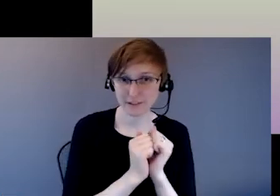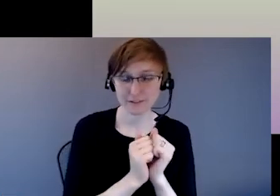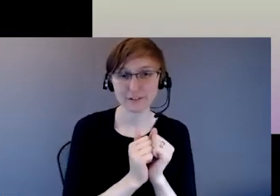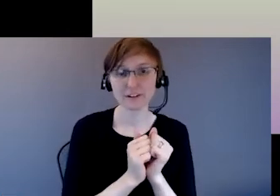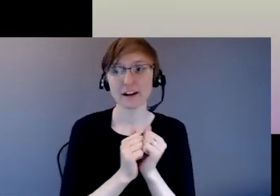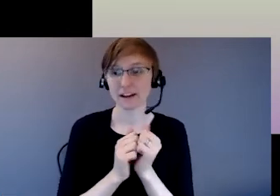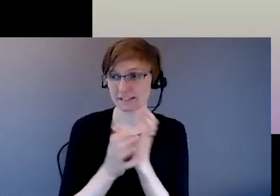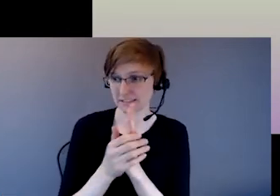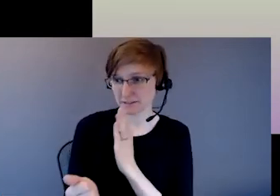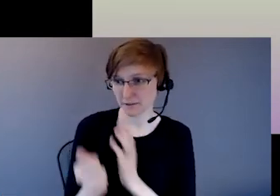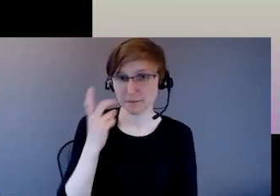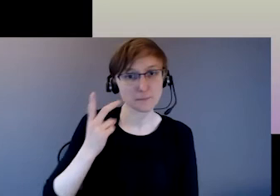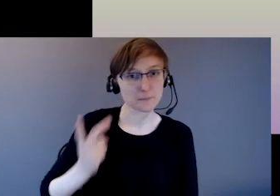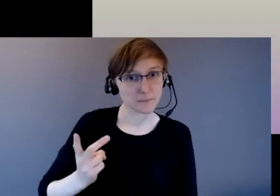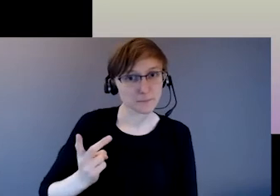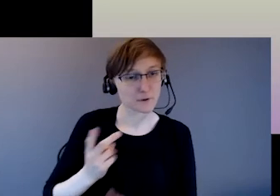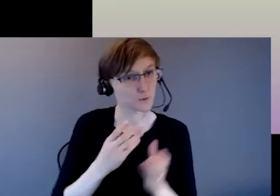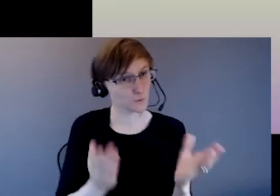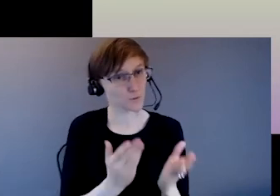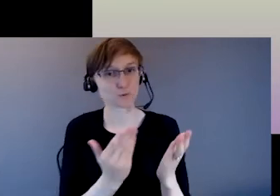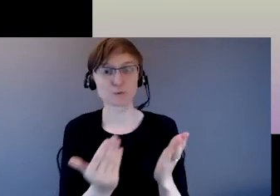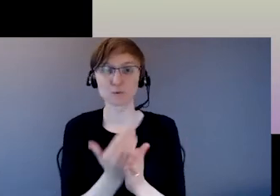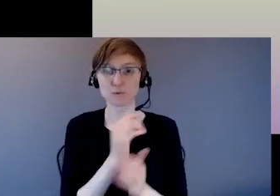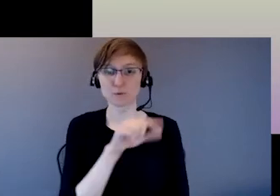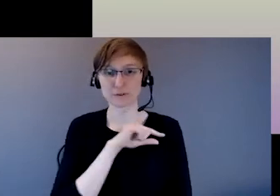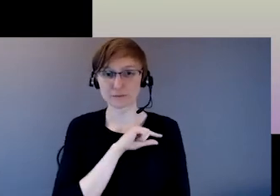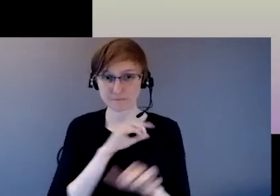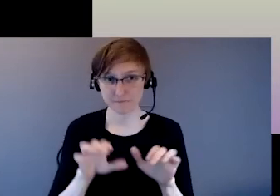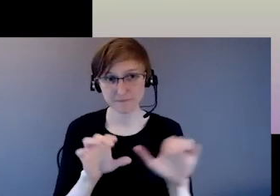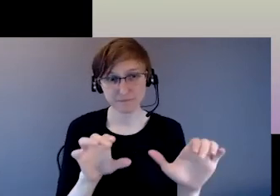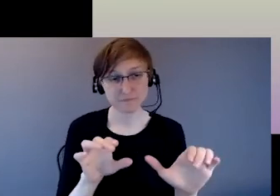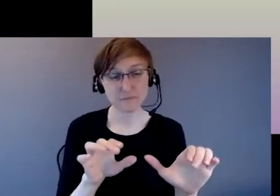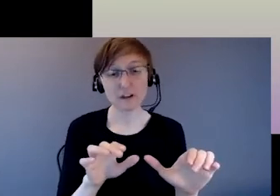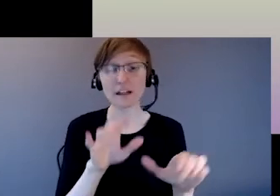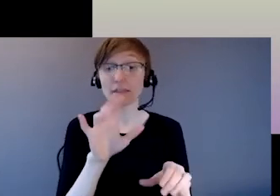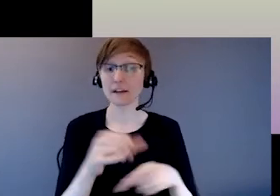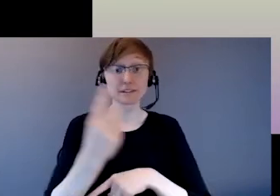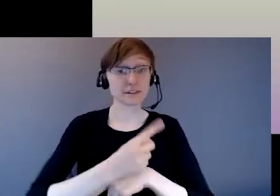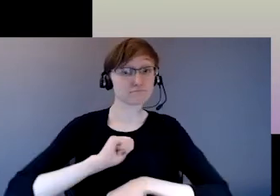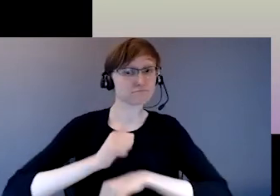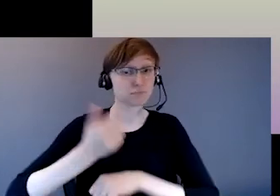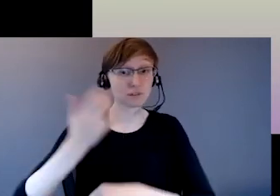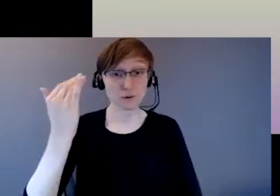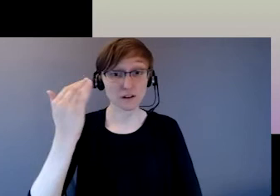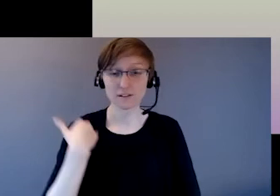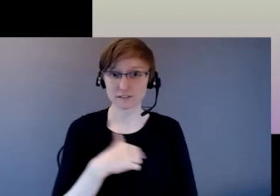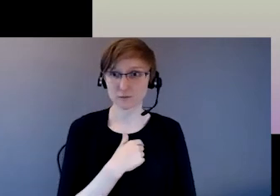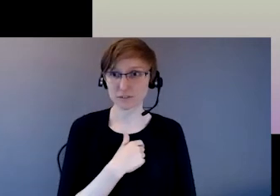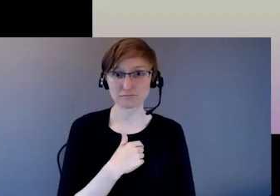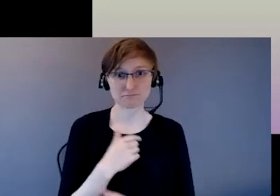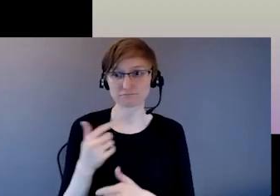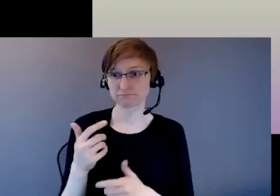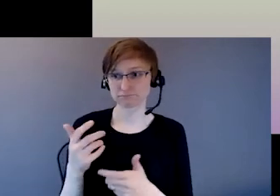of performance. Dolphin founded Disabilities Mentoring Day because we'd attracted a lot of talented people and we couldn't hire